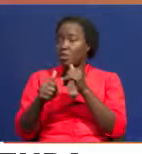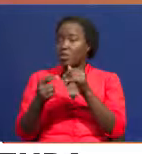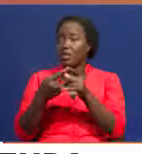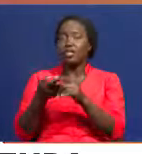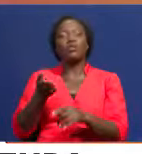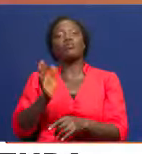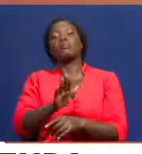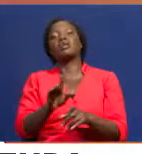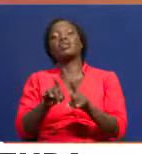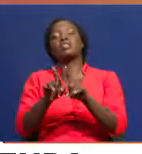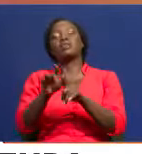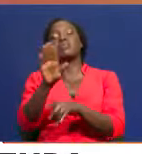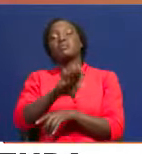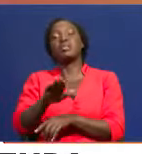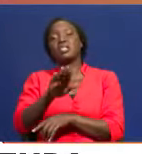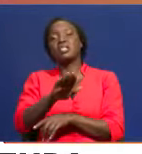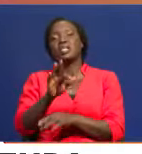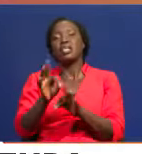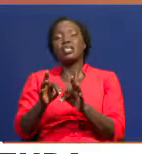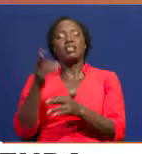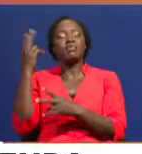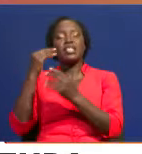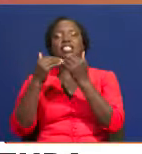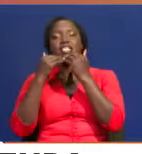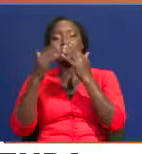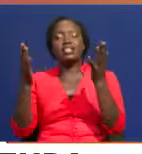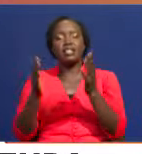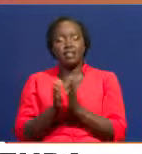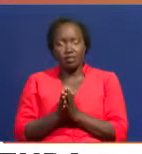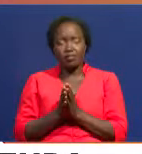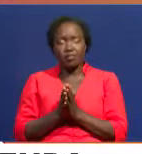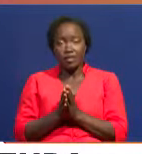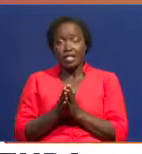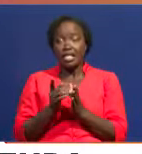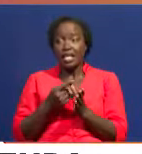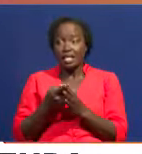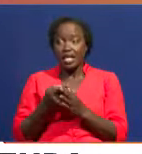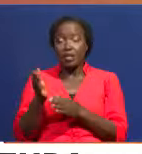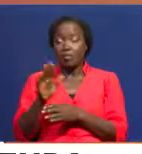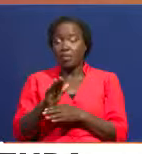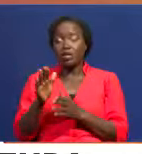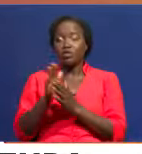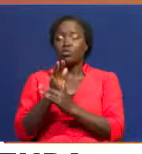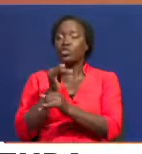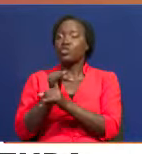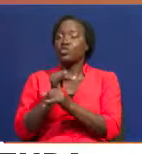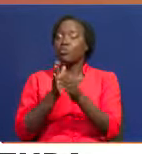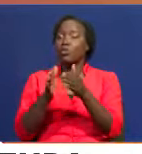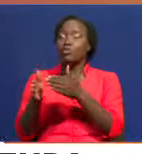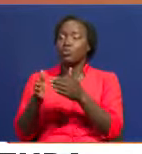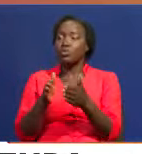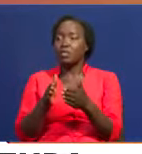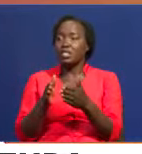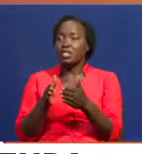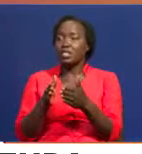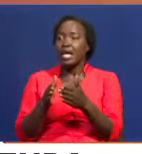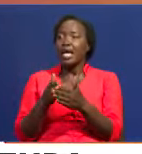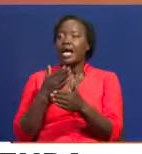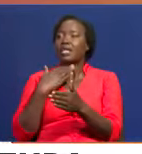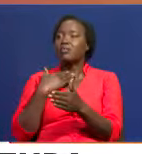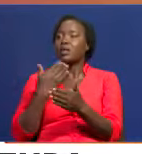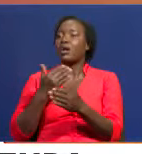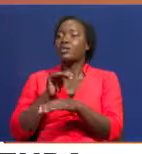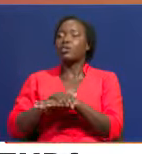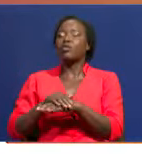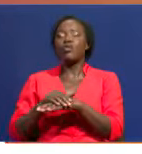back to this same scenario if they won't listen to our cries. And back to the matter of jobs opportunities, I admire how my